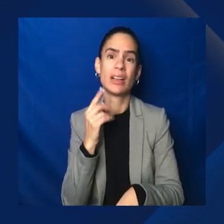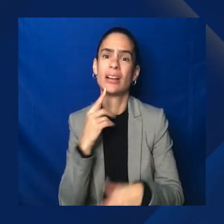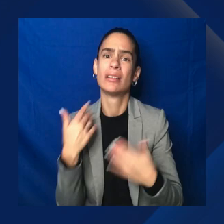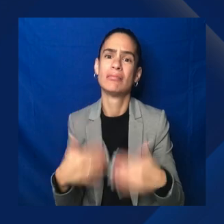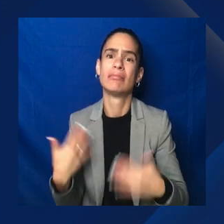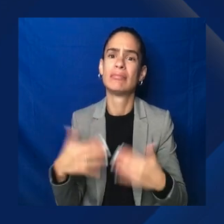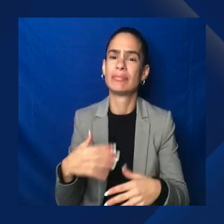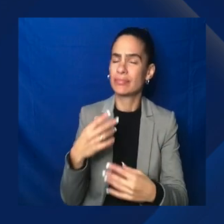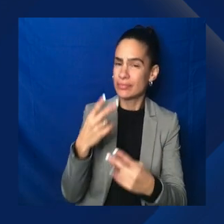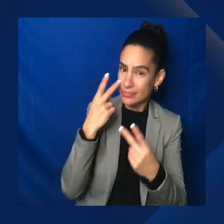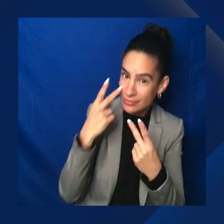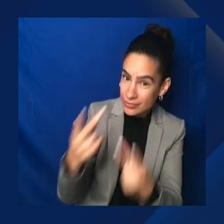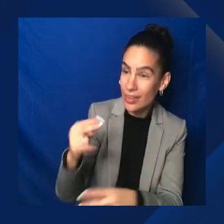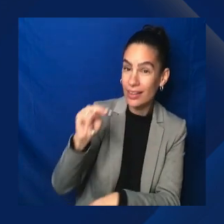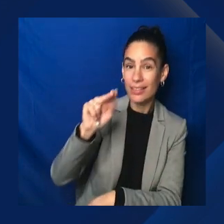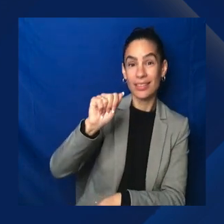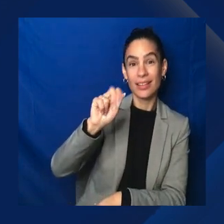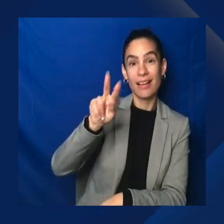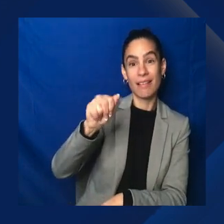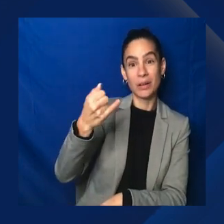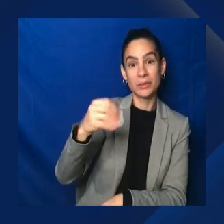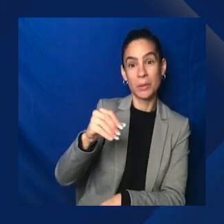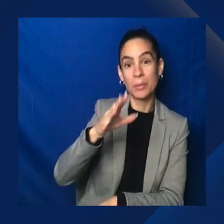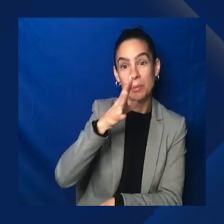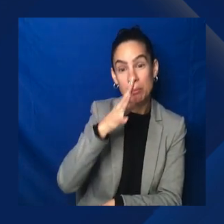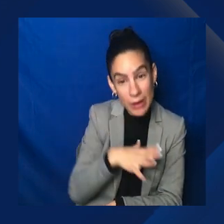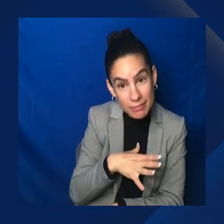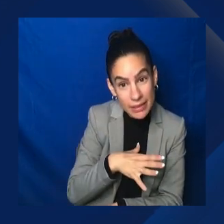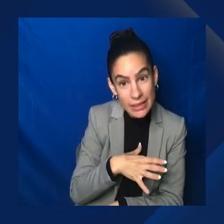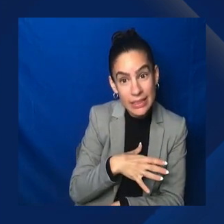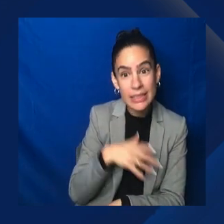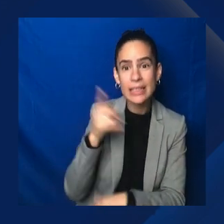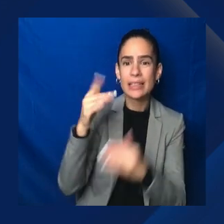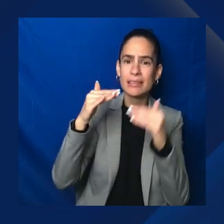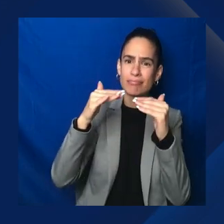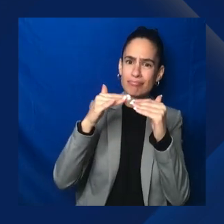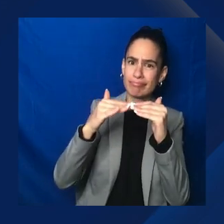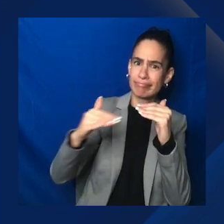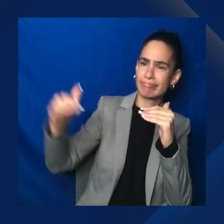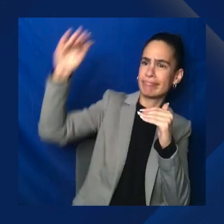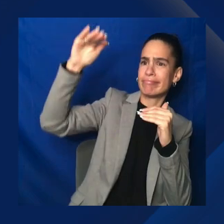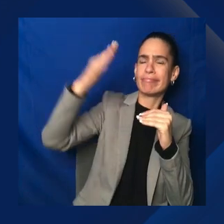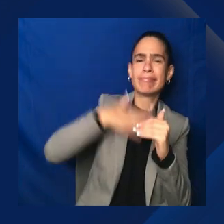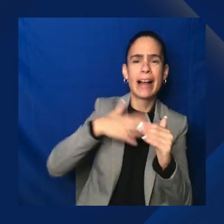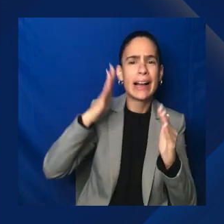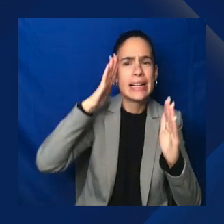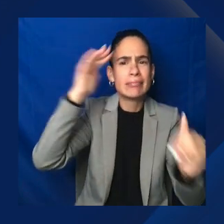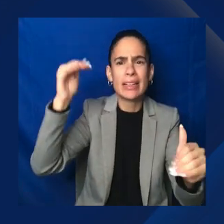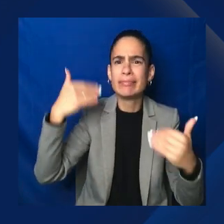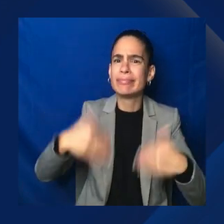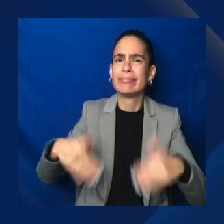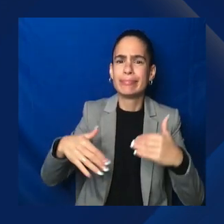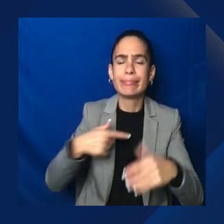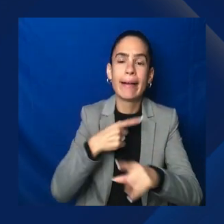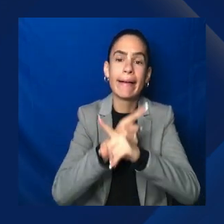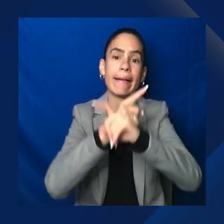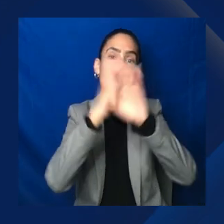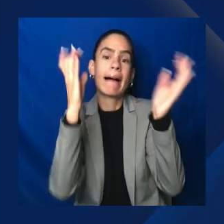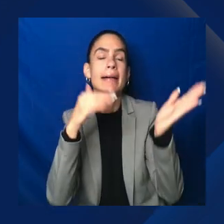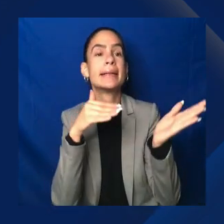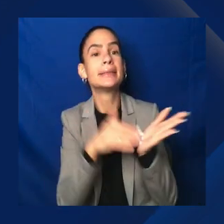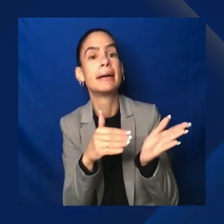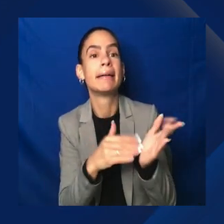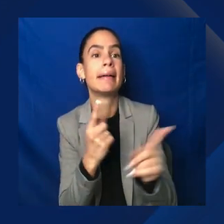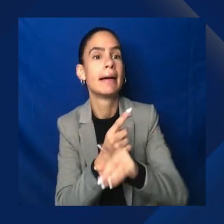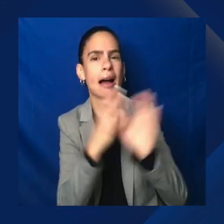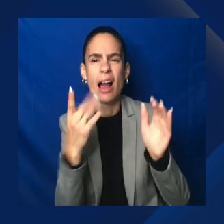to exceed, you know, my expectations of what a provider should be was really empowering. And it changed the